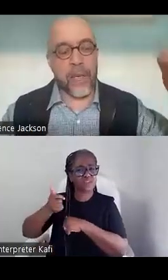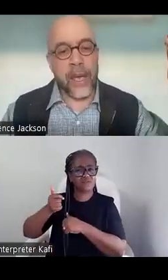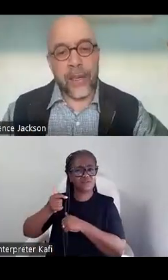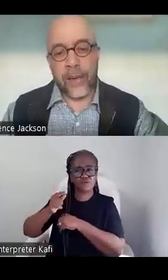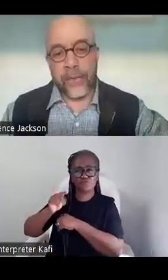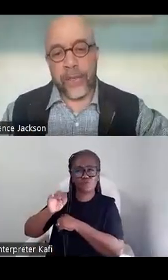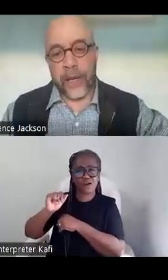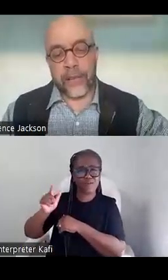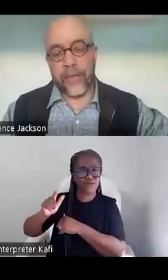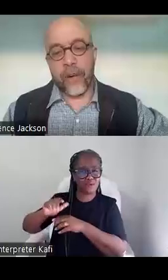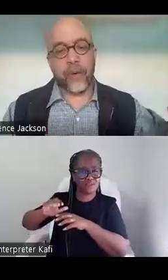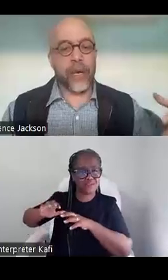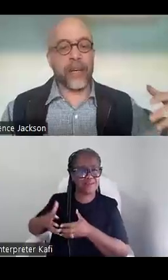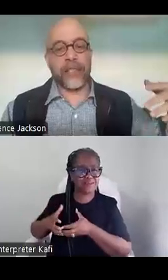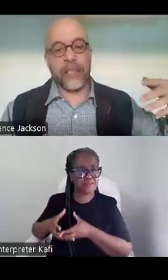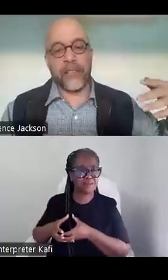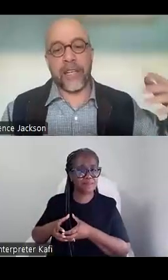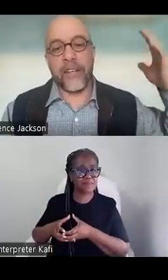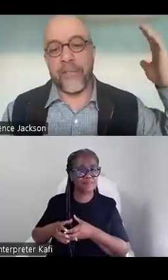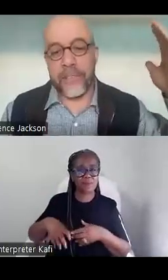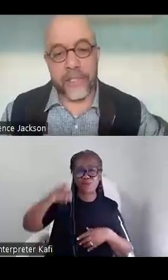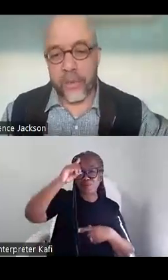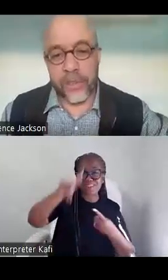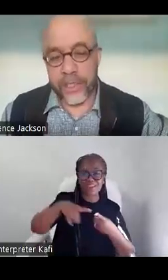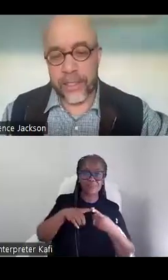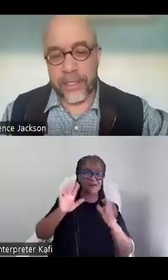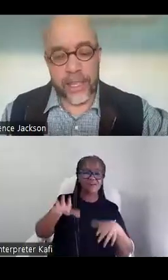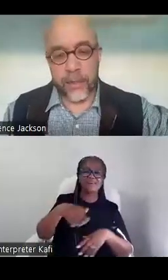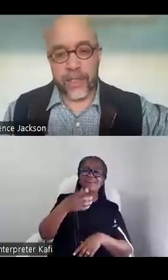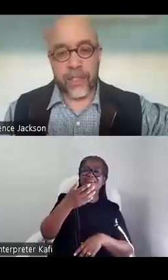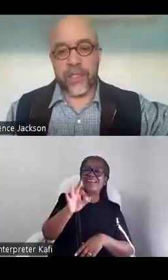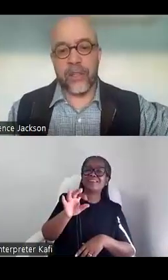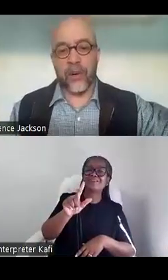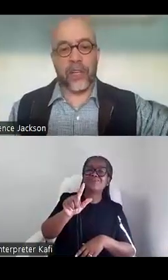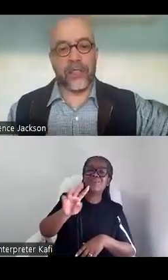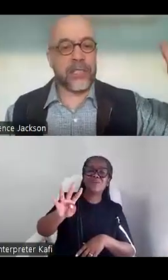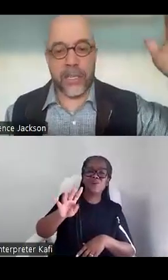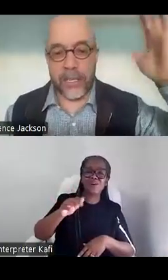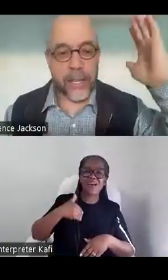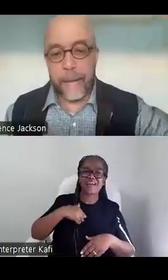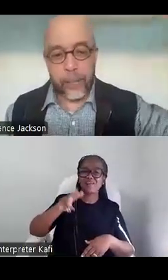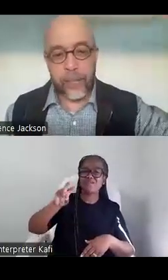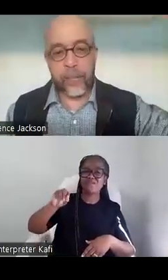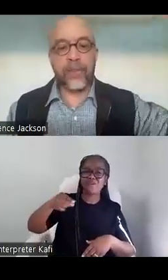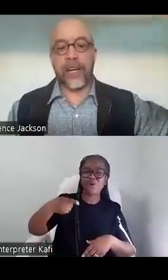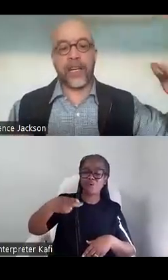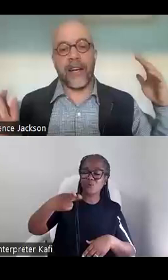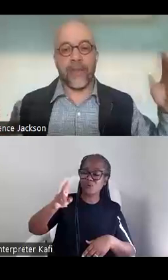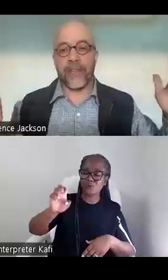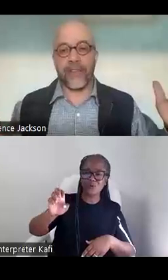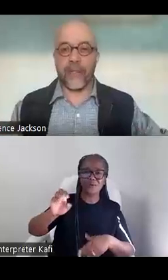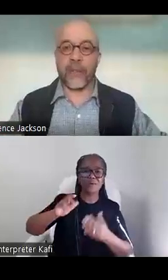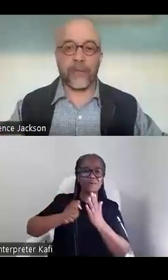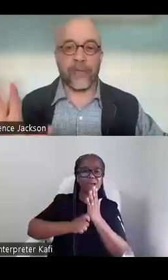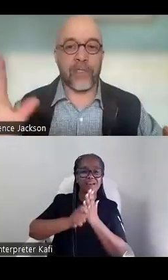thing, you've got Vogue magazine. They're like, this is, you listen to these jazz musicians in New York, and this is like the moonlight in an